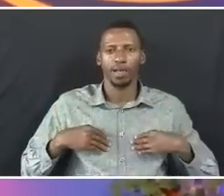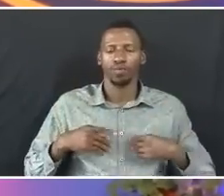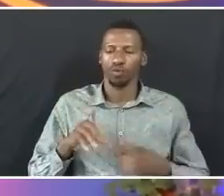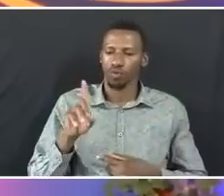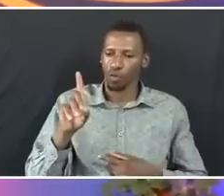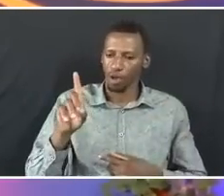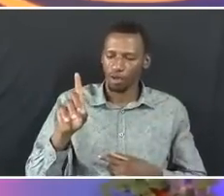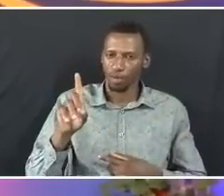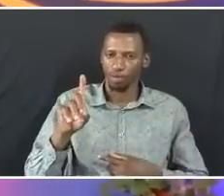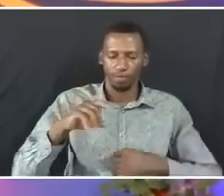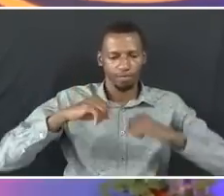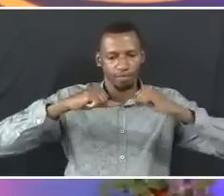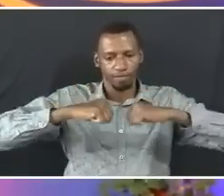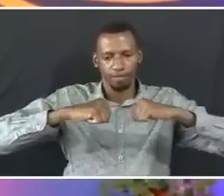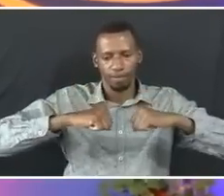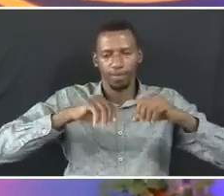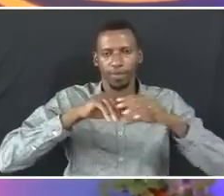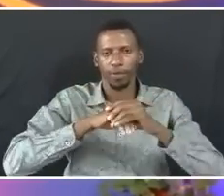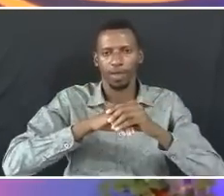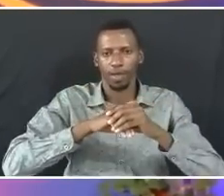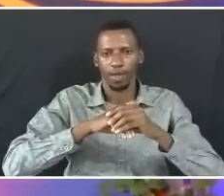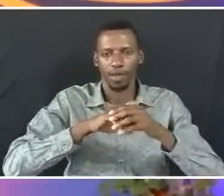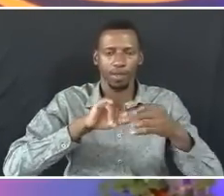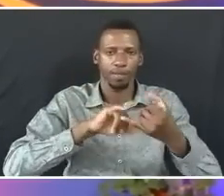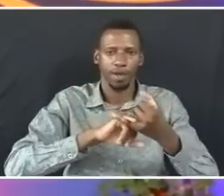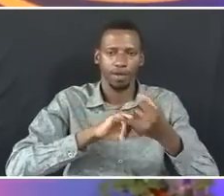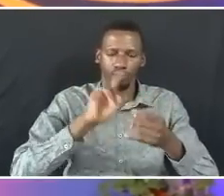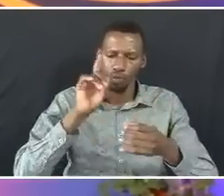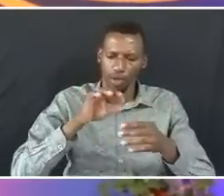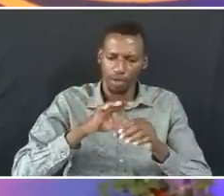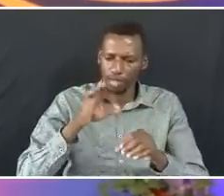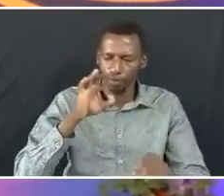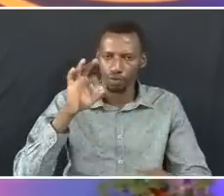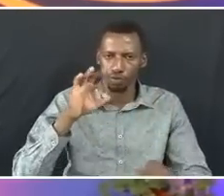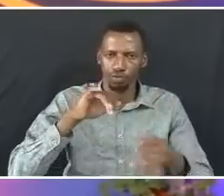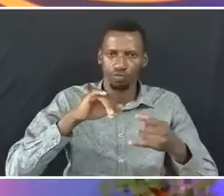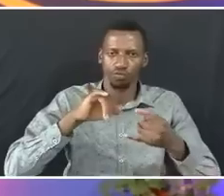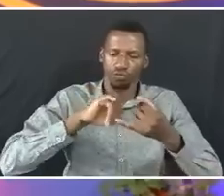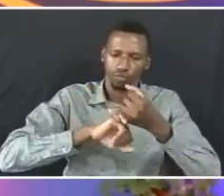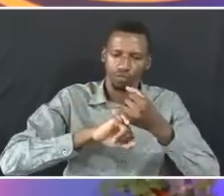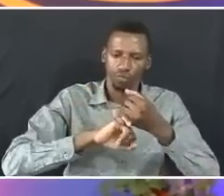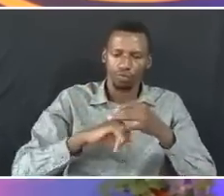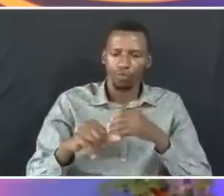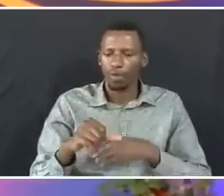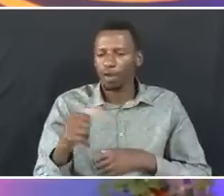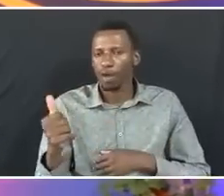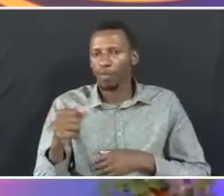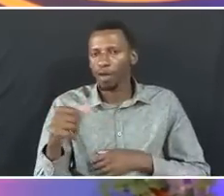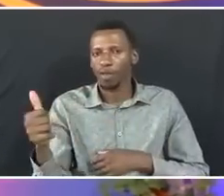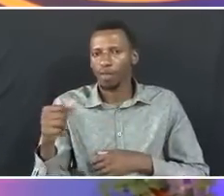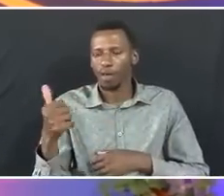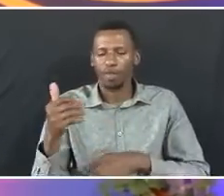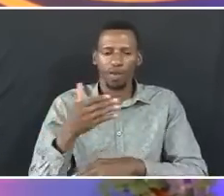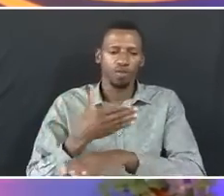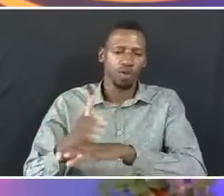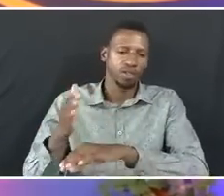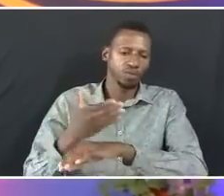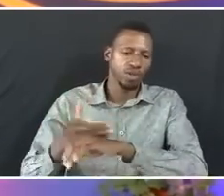marriage. One spiritual covenant relation. Only one. The rest is a passing cloud.